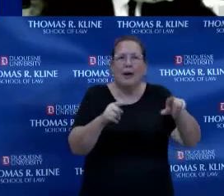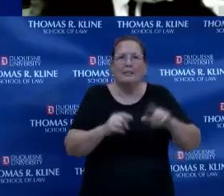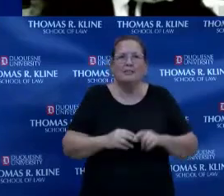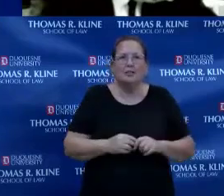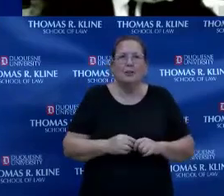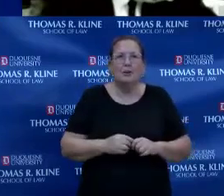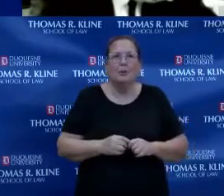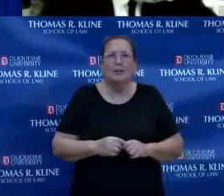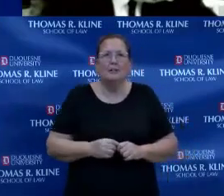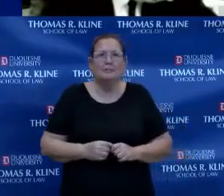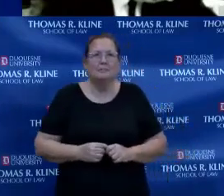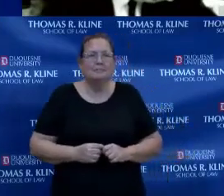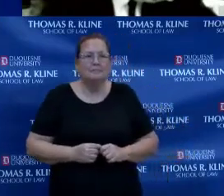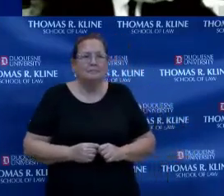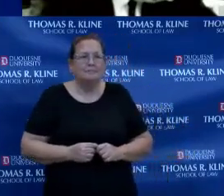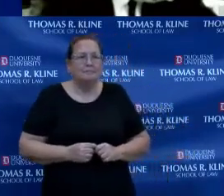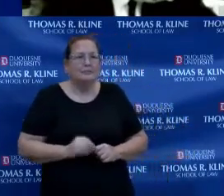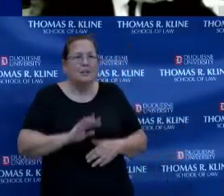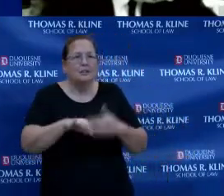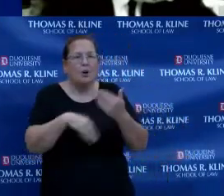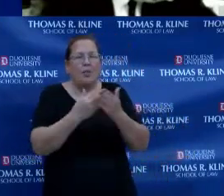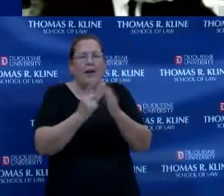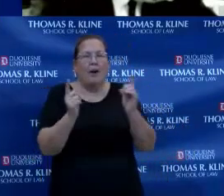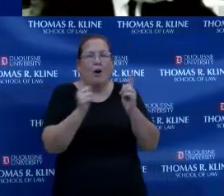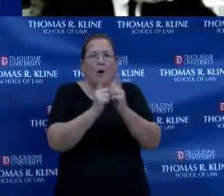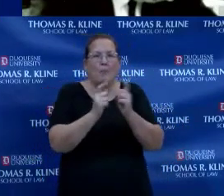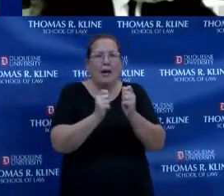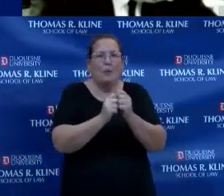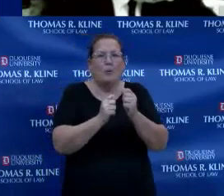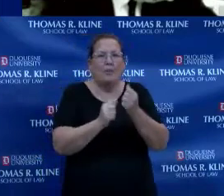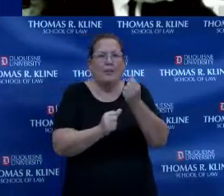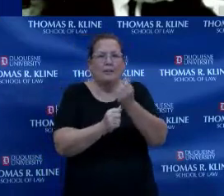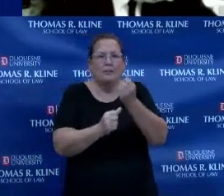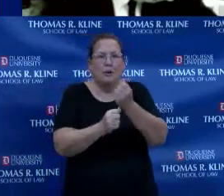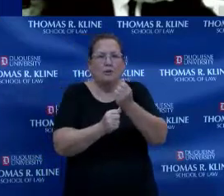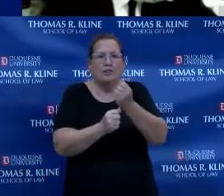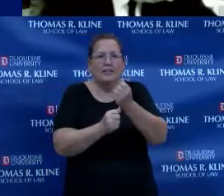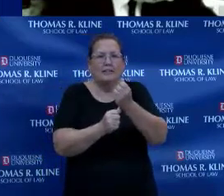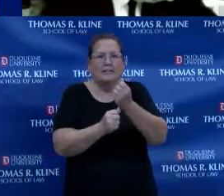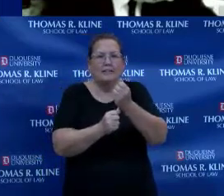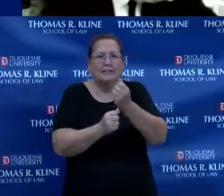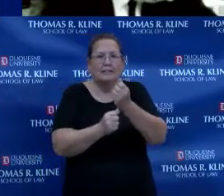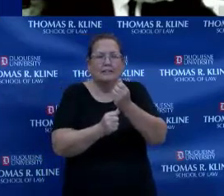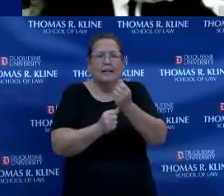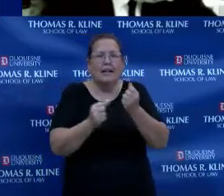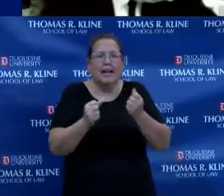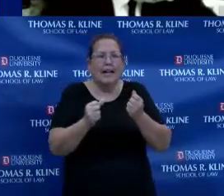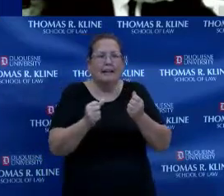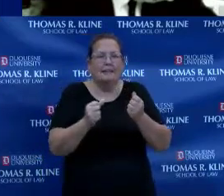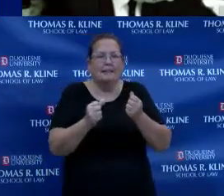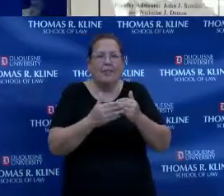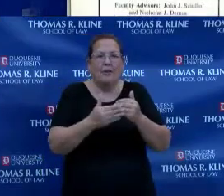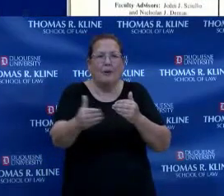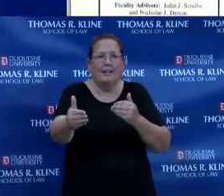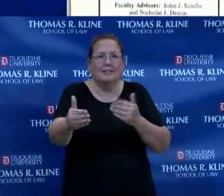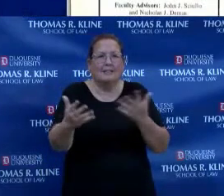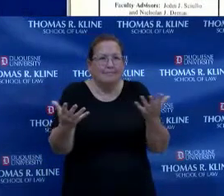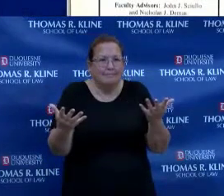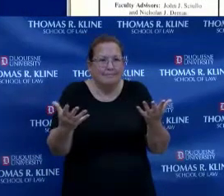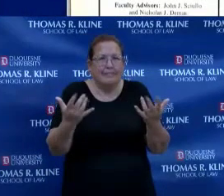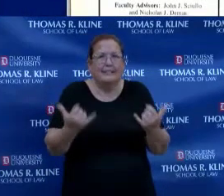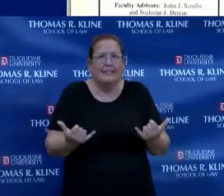across the state, met with then Associate Dean John Shulo, and the rest is history. When